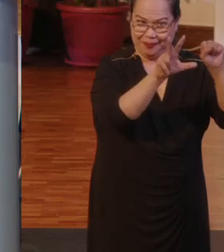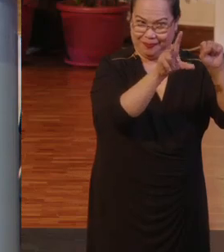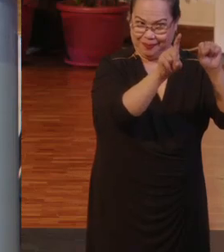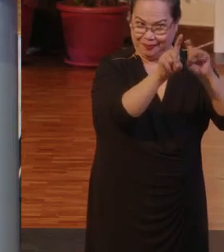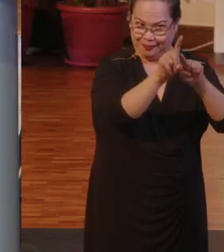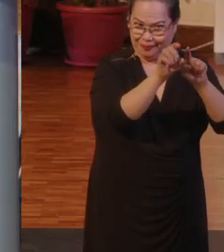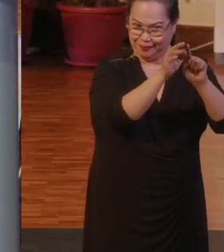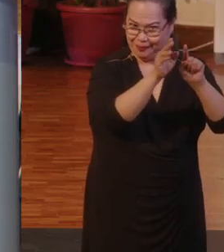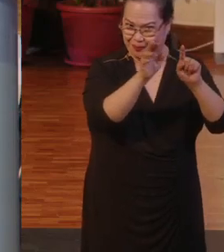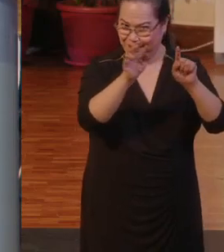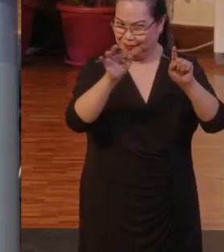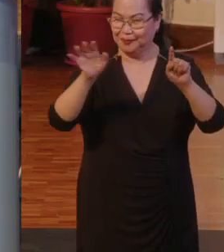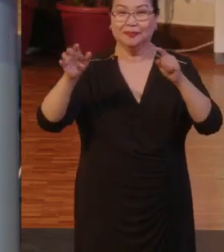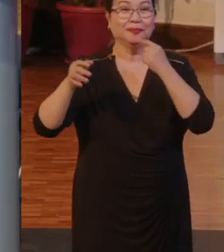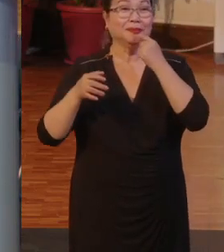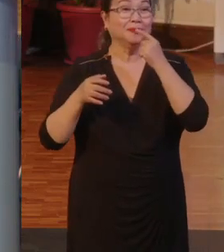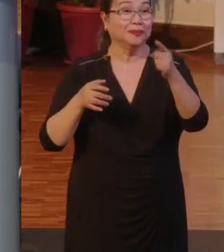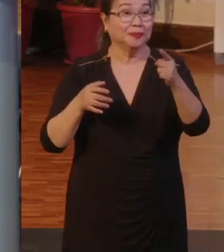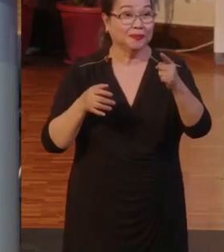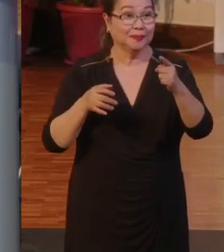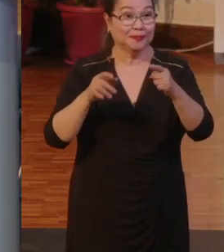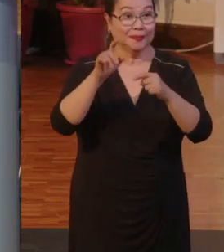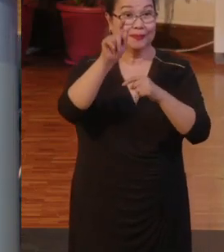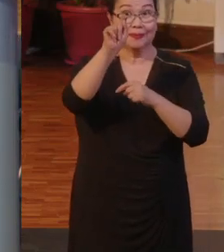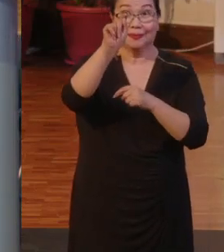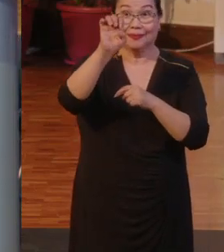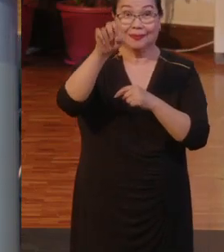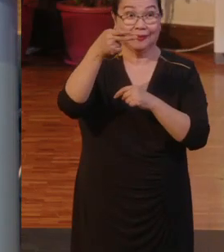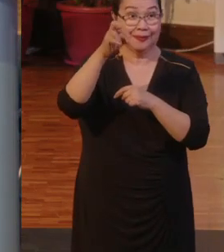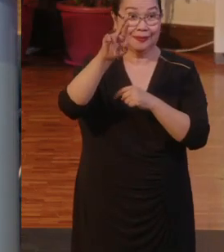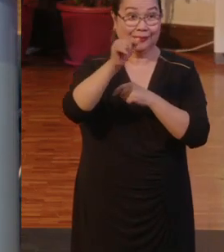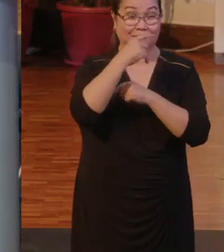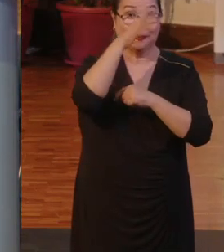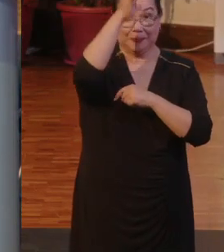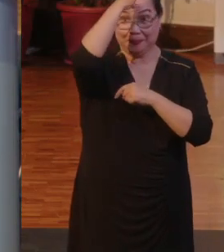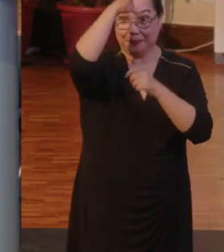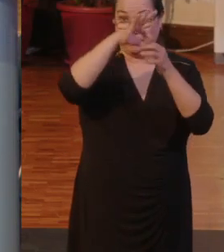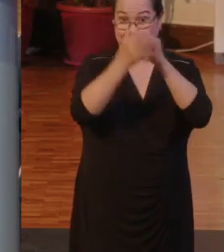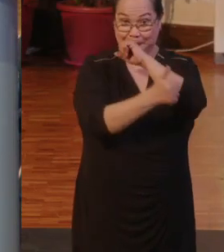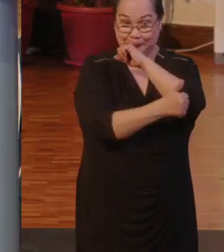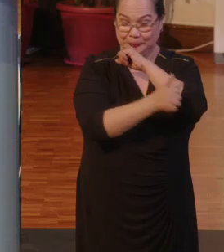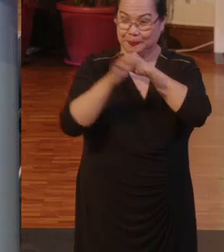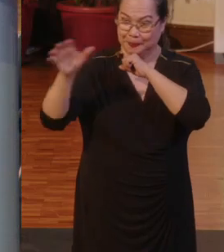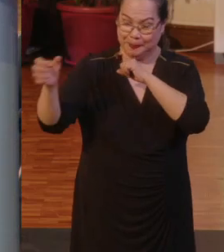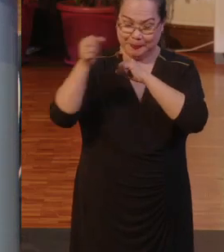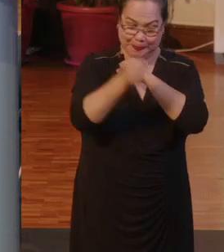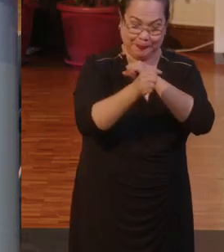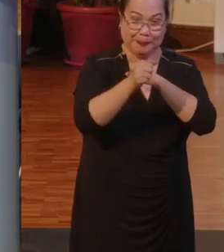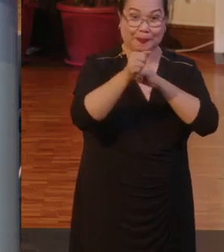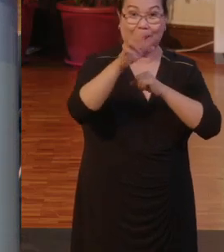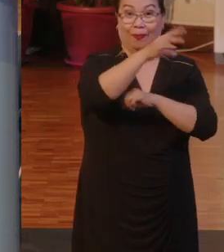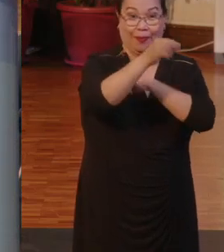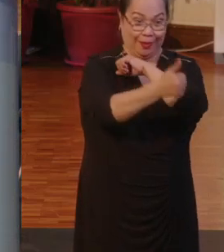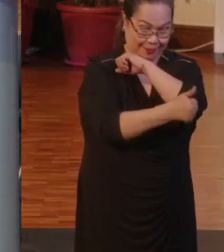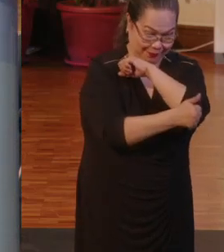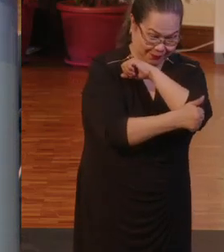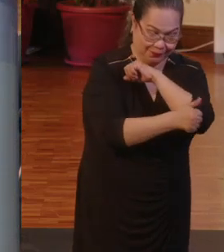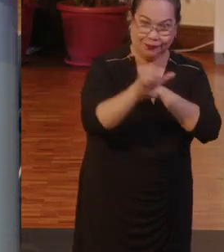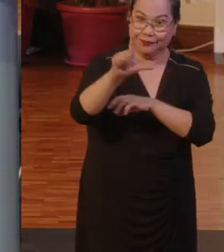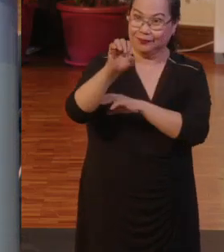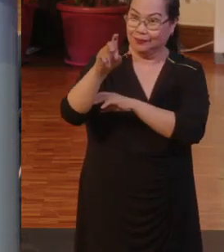31. Ang sabi po ron, Terah took Abram, his son, and Lot, the son of Haran, his grandson, and Sarai,